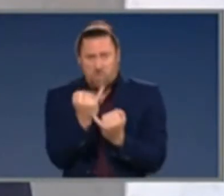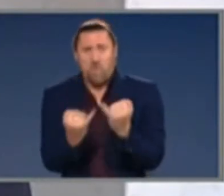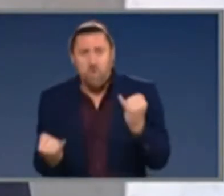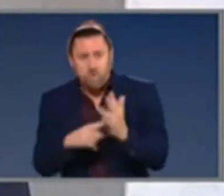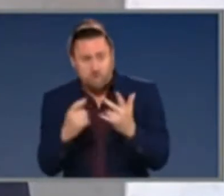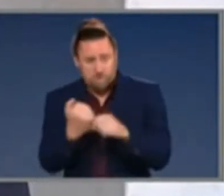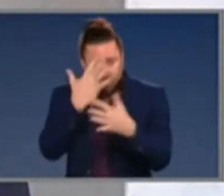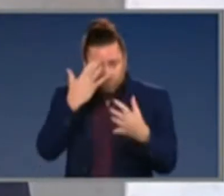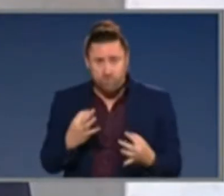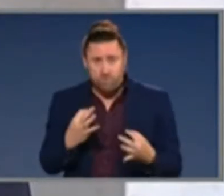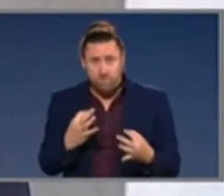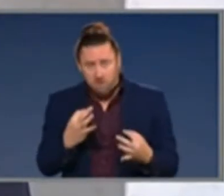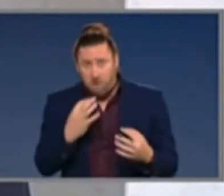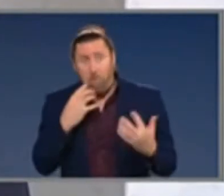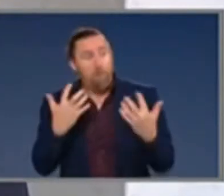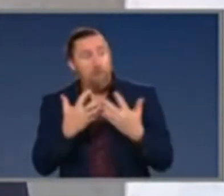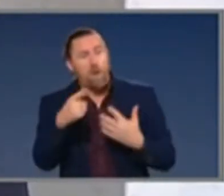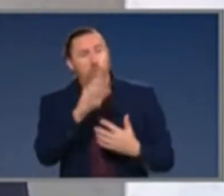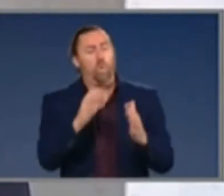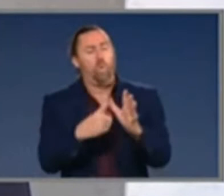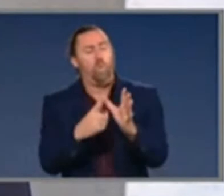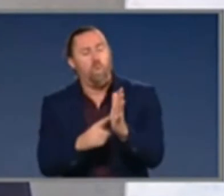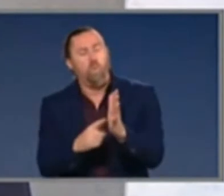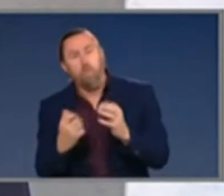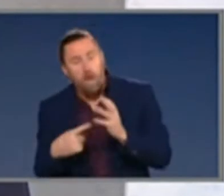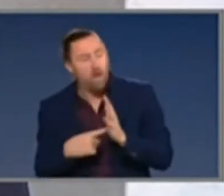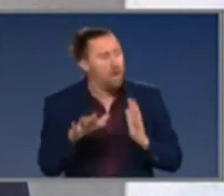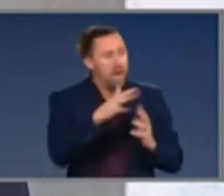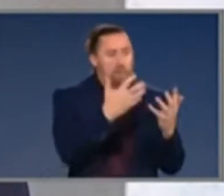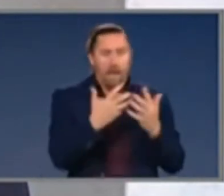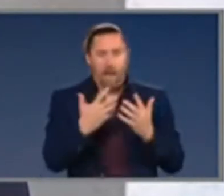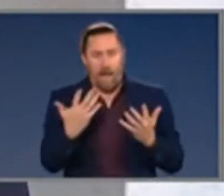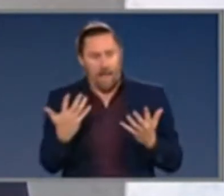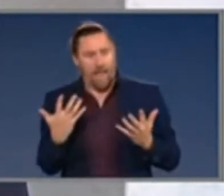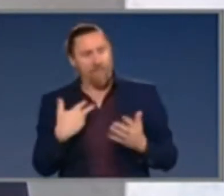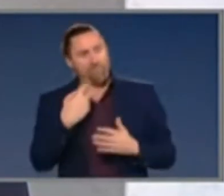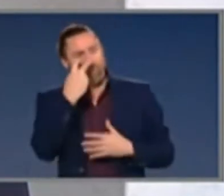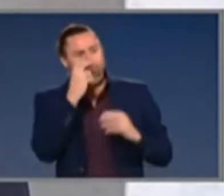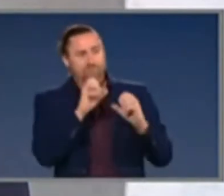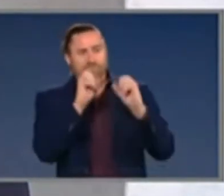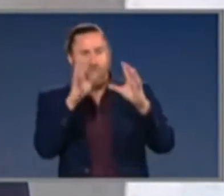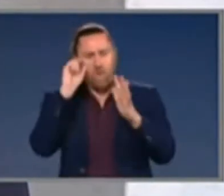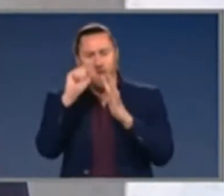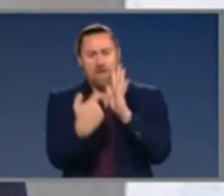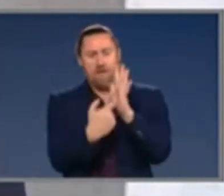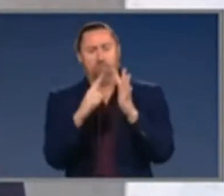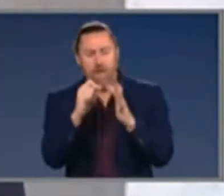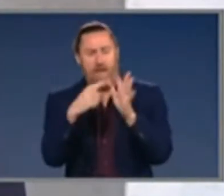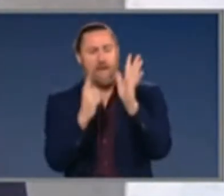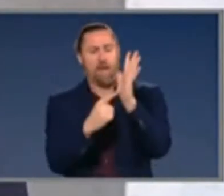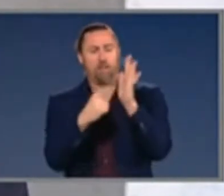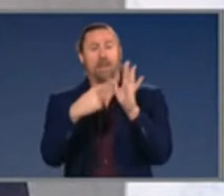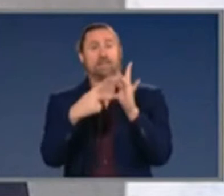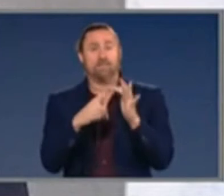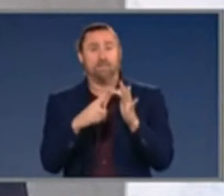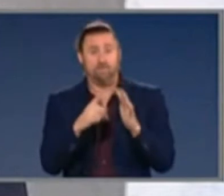many cases, if not most, we are making decisions about placing our elderly loved ones into pre-palliative care, and that was certainly the case